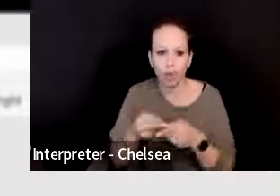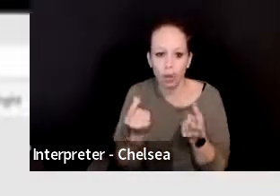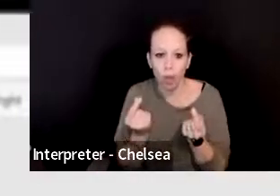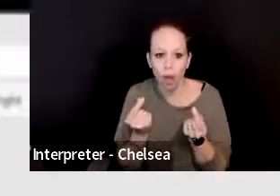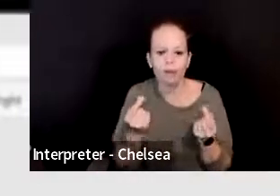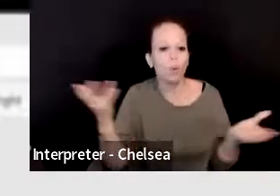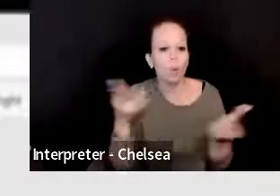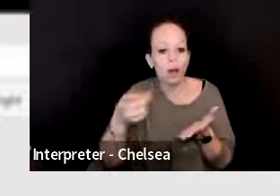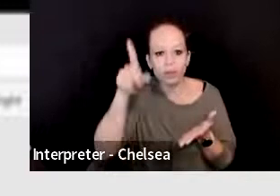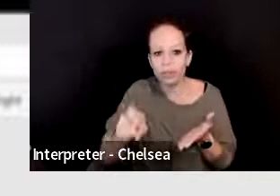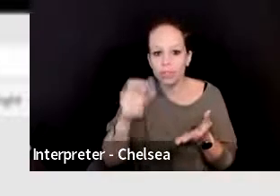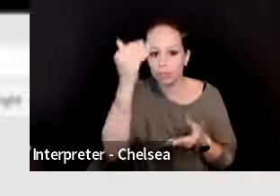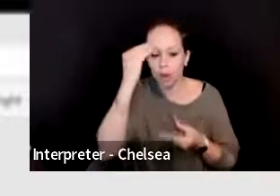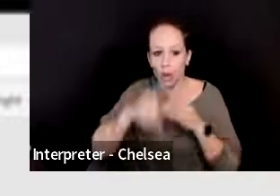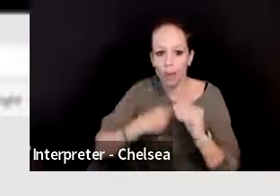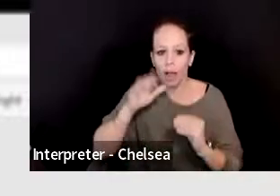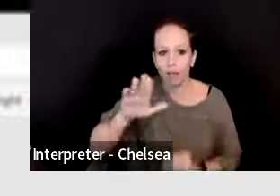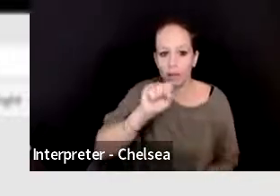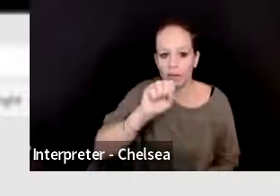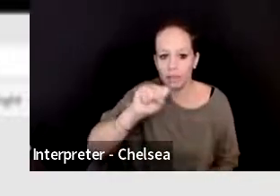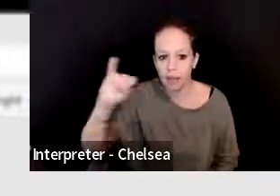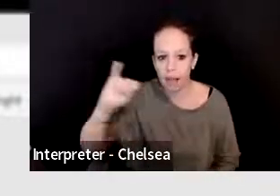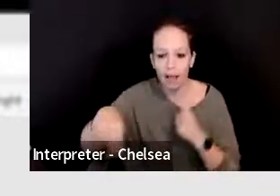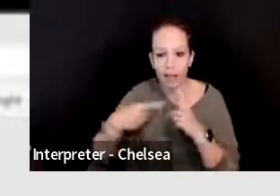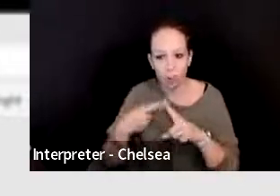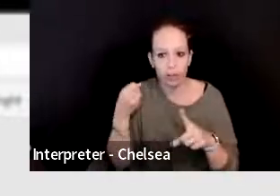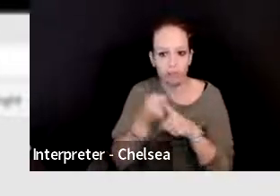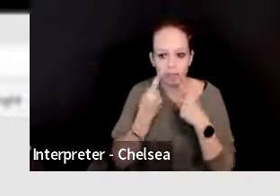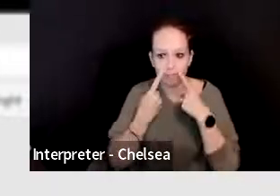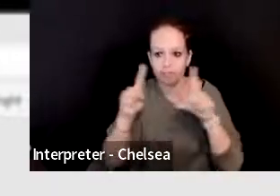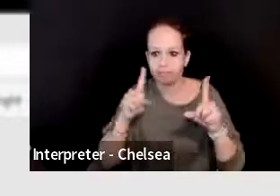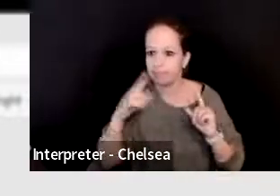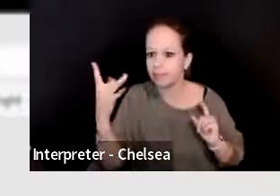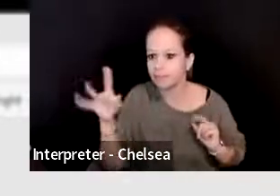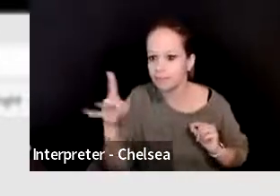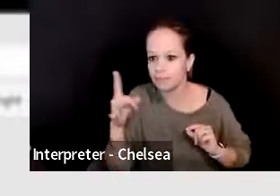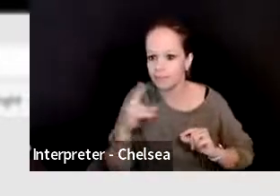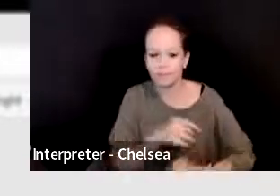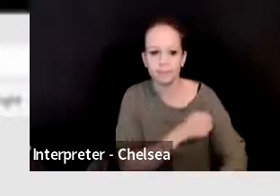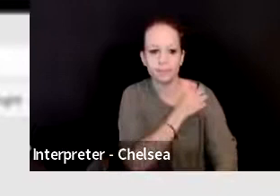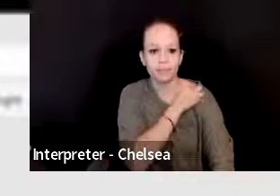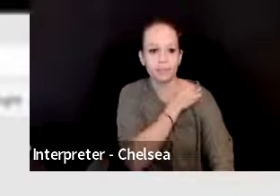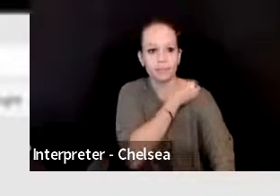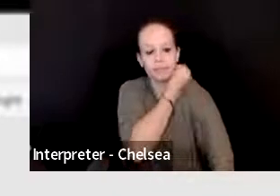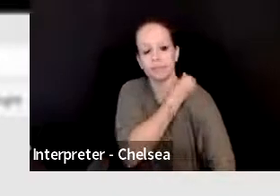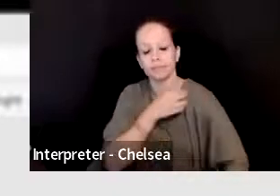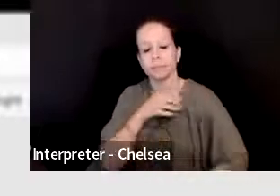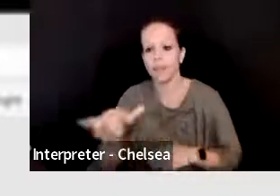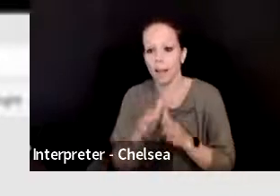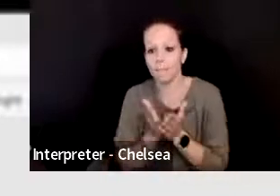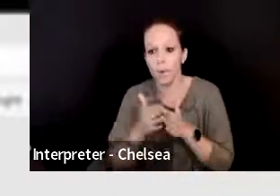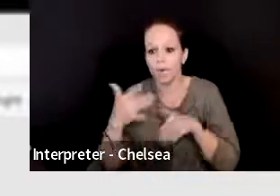Know About Your Supplemental Security Income When You Turn Age 18. This booklet is available on Social